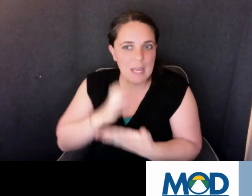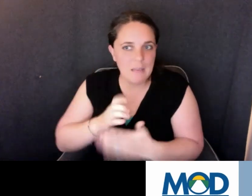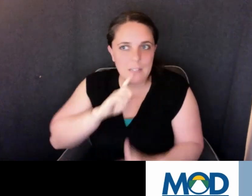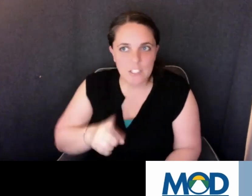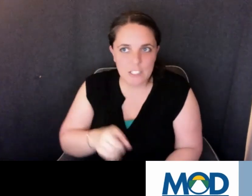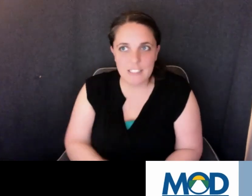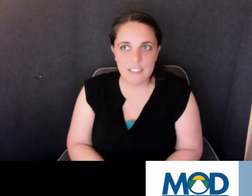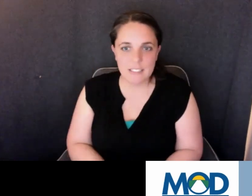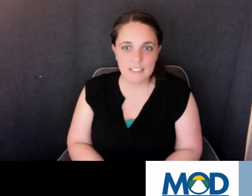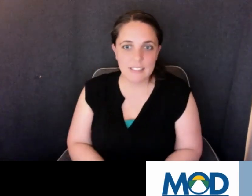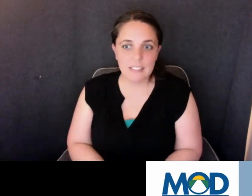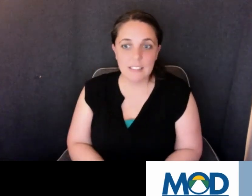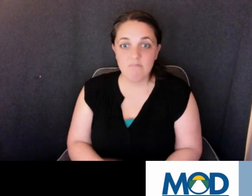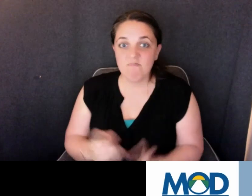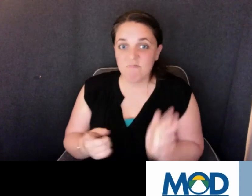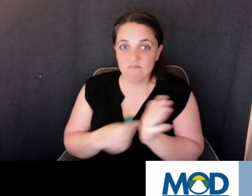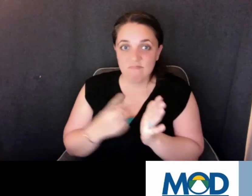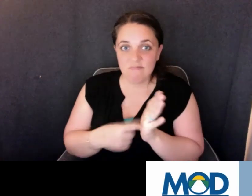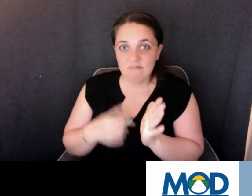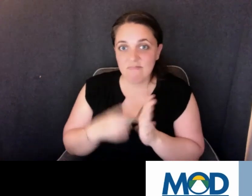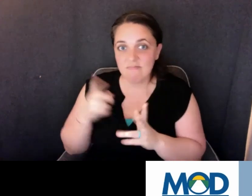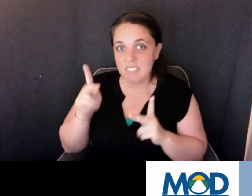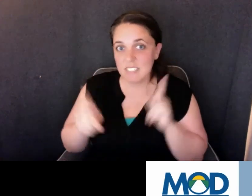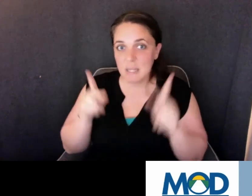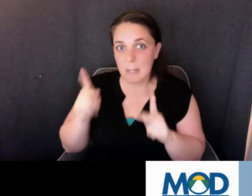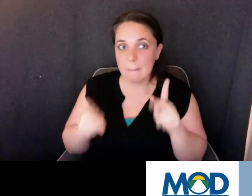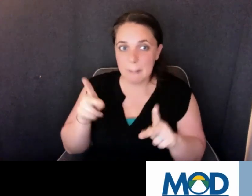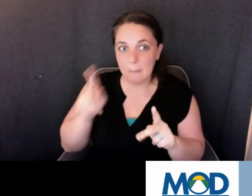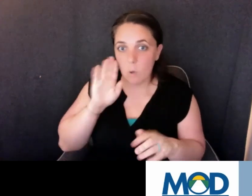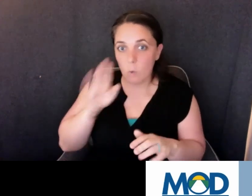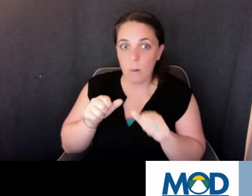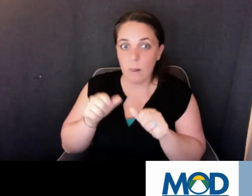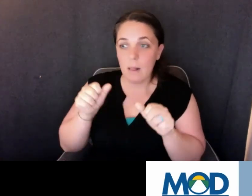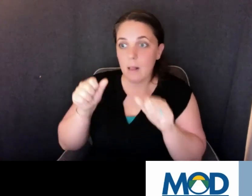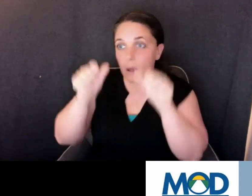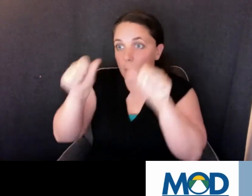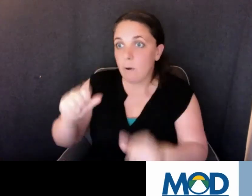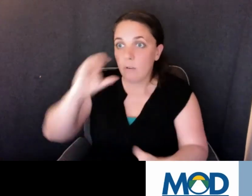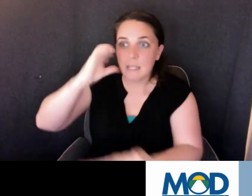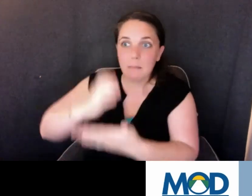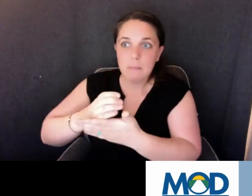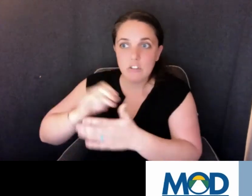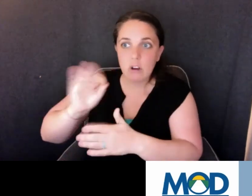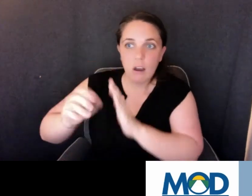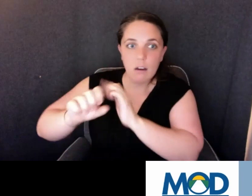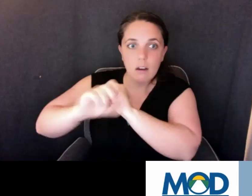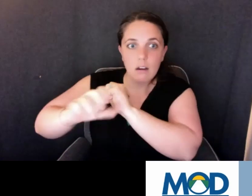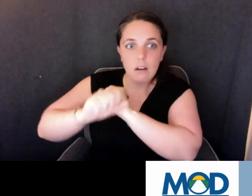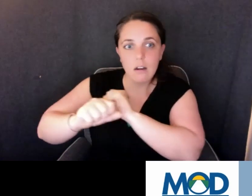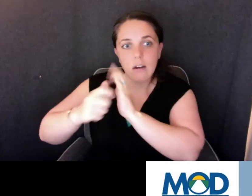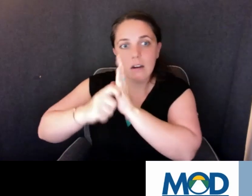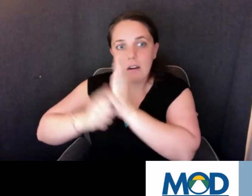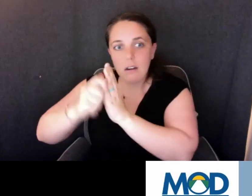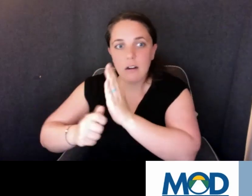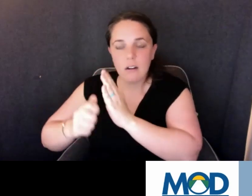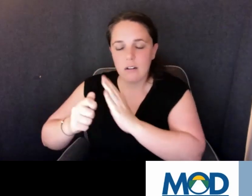if, sometimes people will just post an image of a brochure for an event, and that